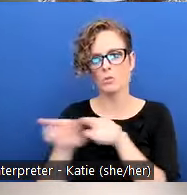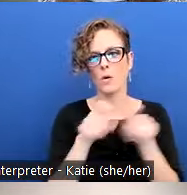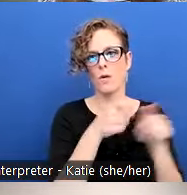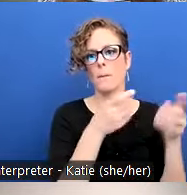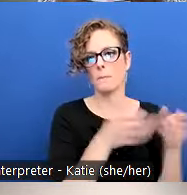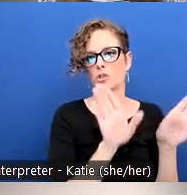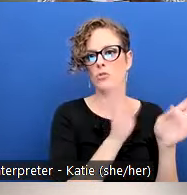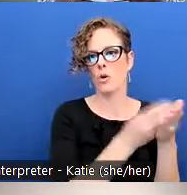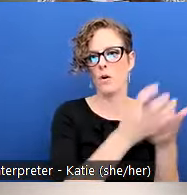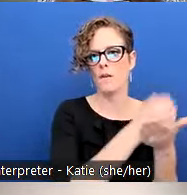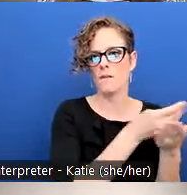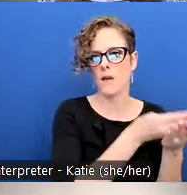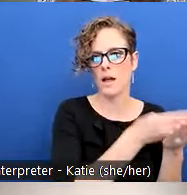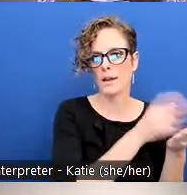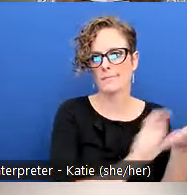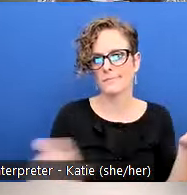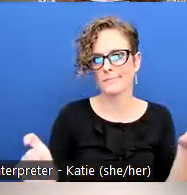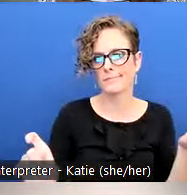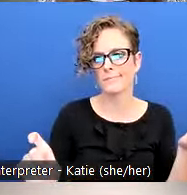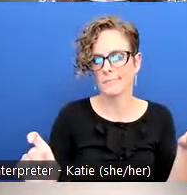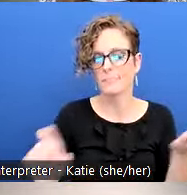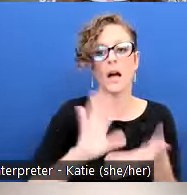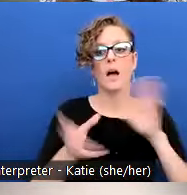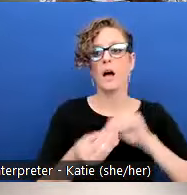just to emphasize, this is all money that,